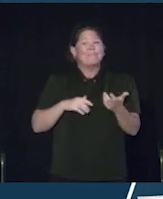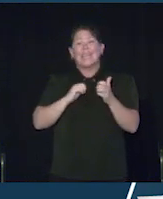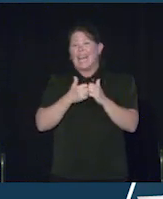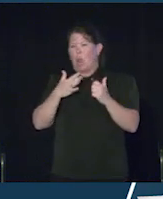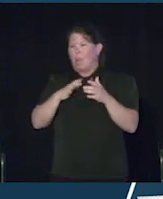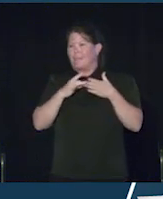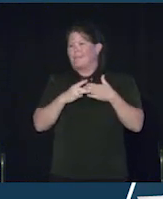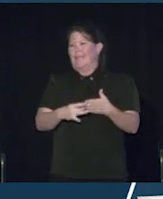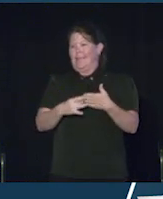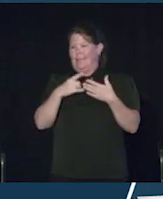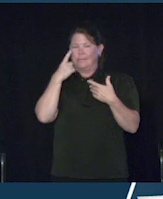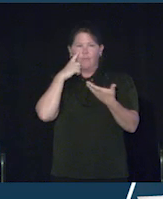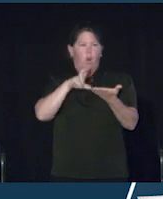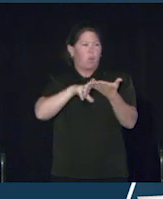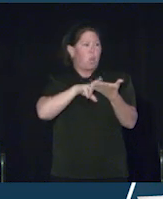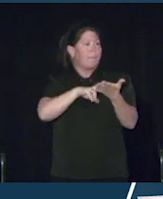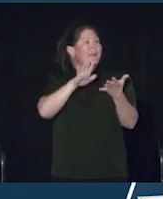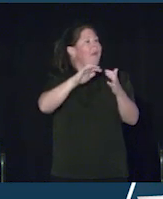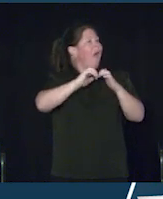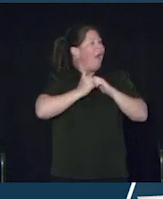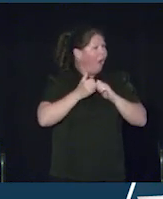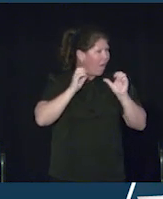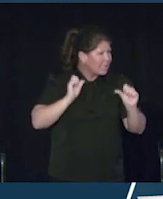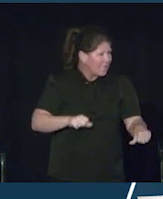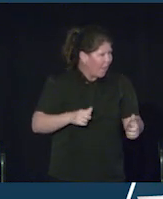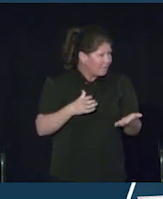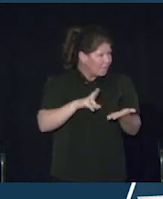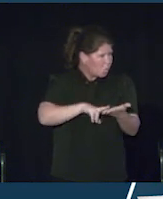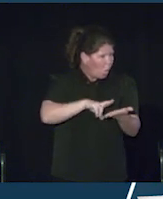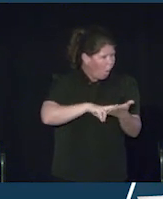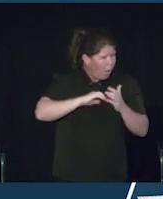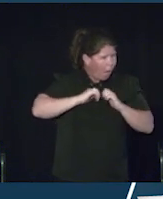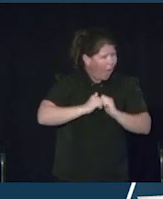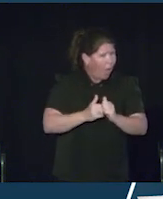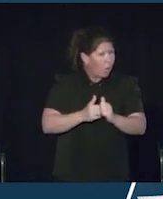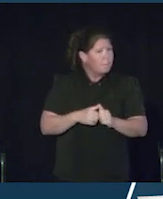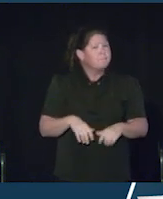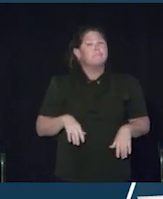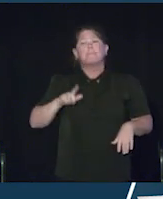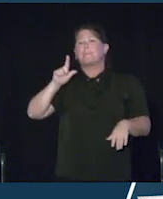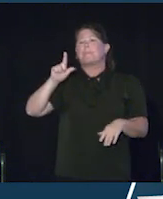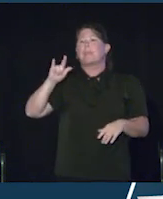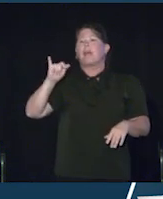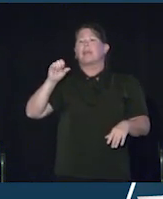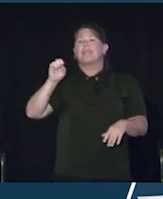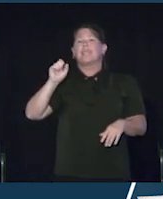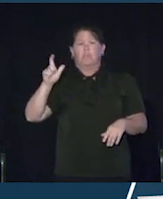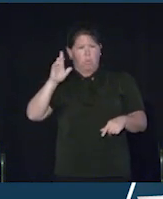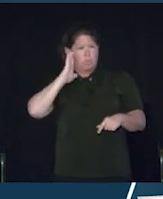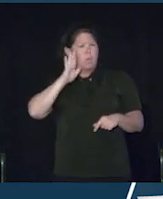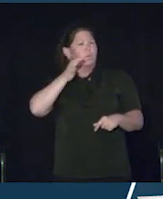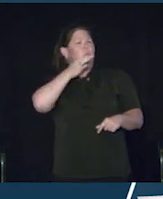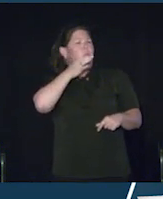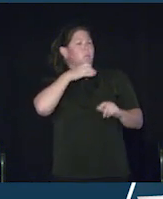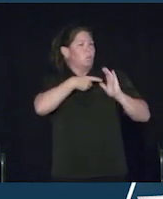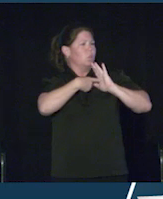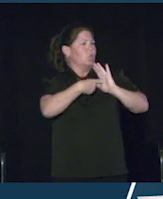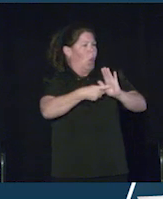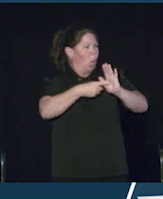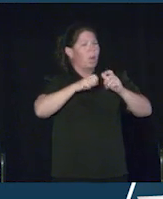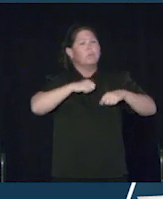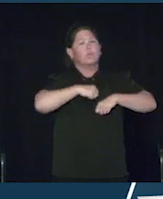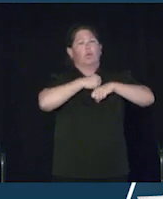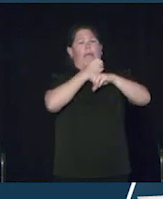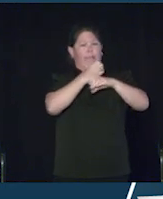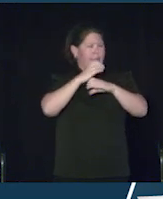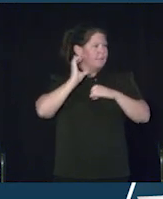how do people enroll? Well, there's a few different types of ways. Lisa touched on our crisis waiver enrollment. So if individuals are determined to meet